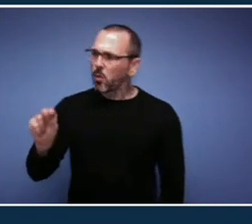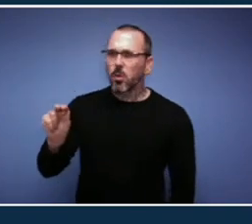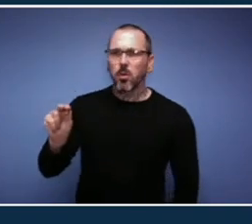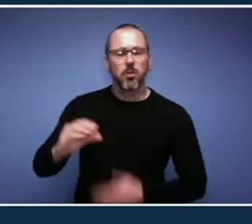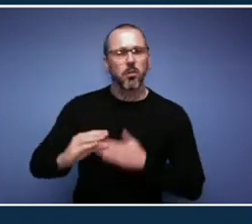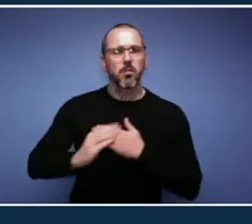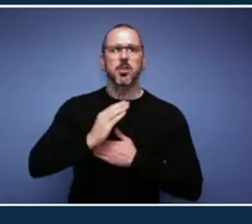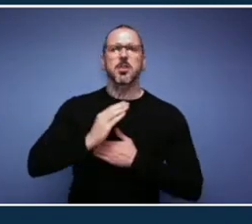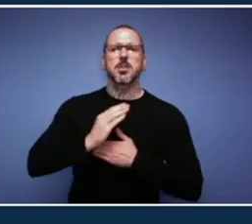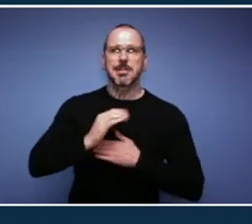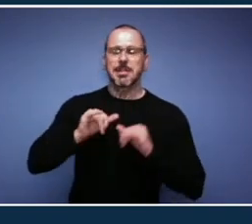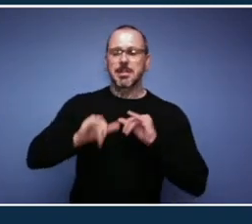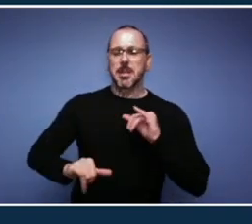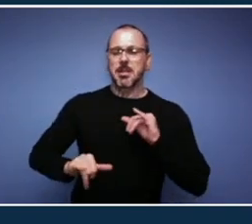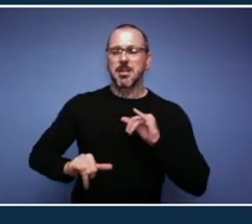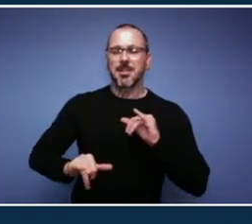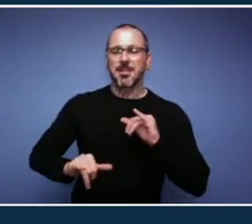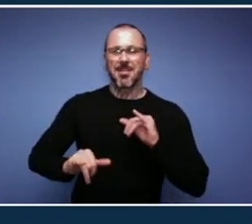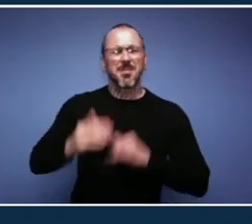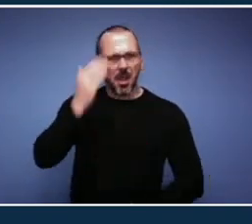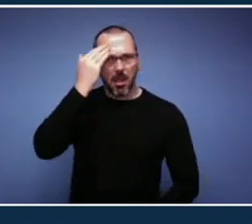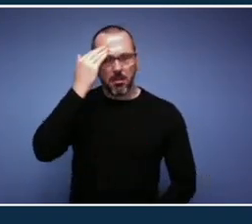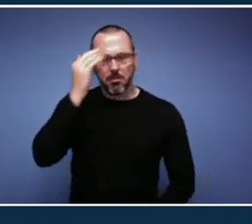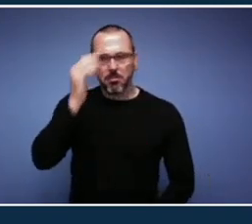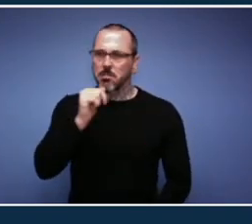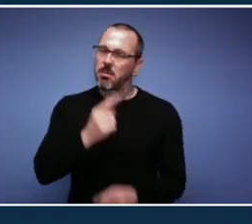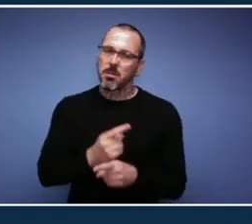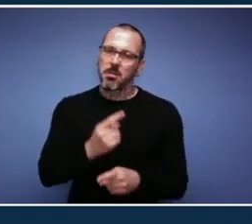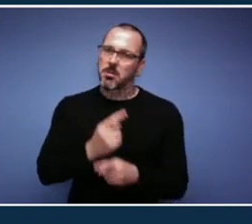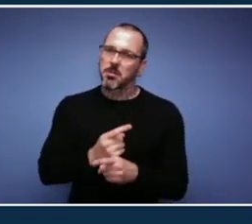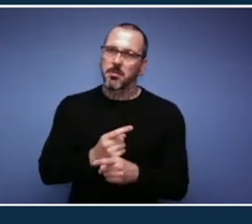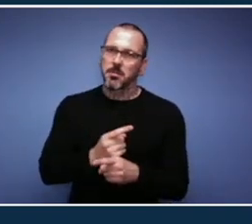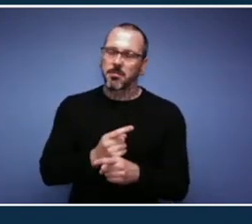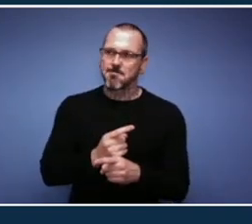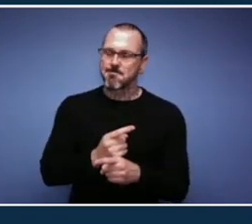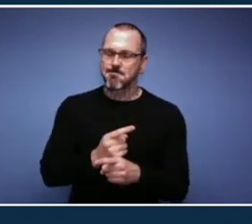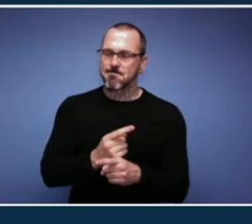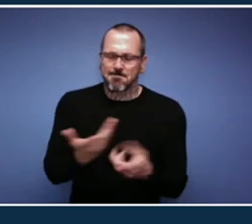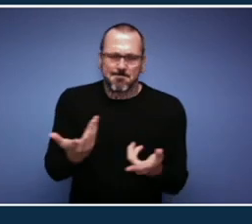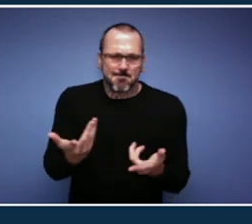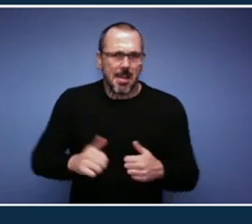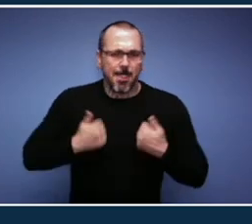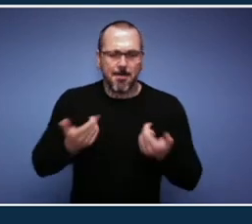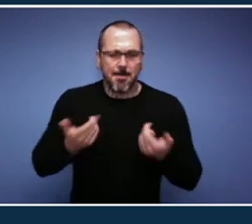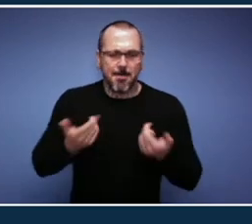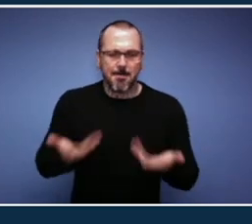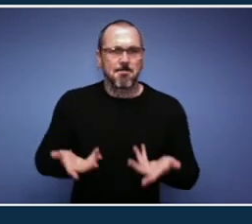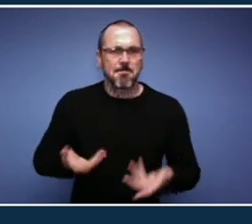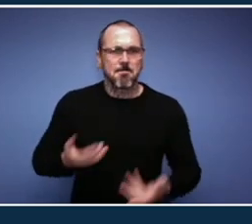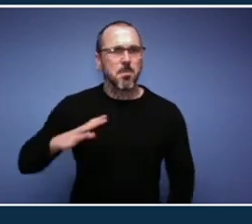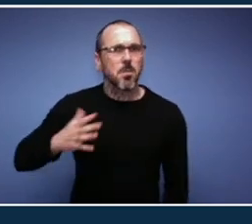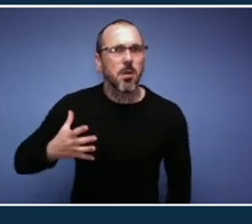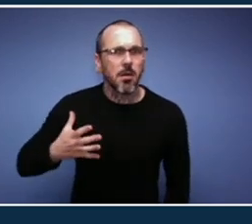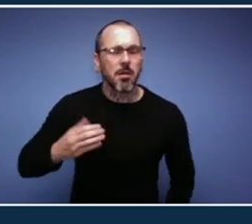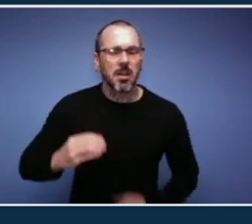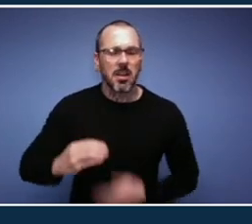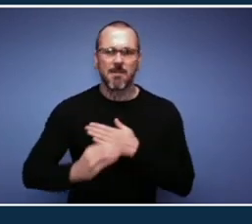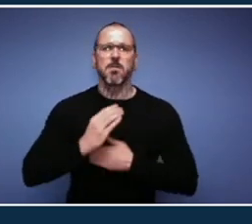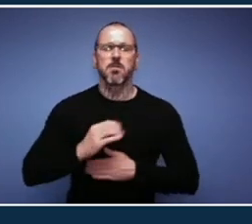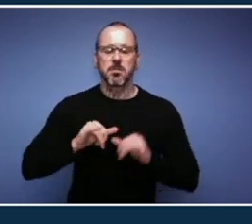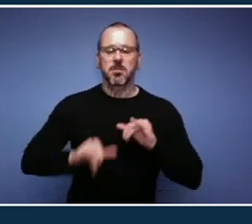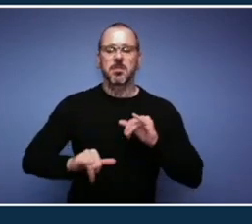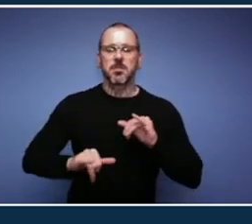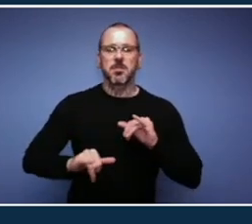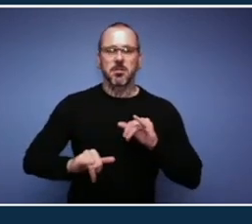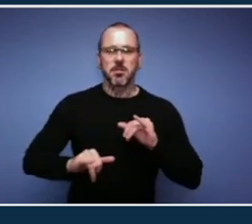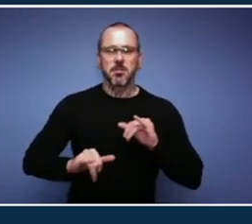was morally wrong what they were doing by forcing me to be somewhere I didn't want to be. But the only other option seemed to